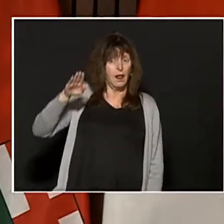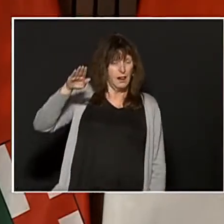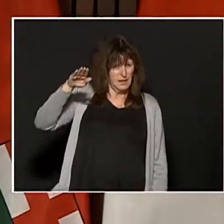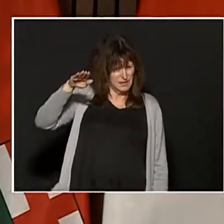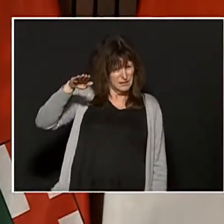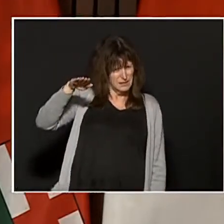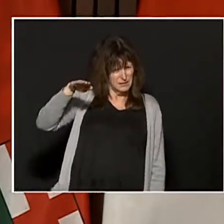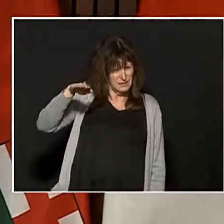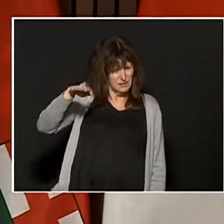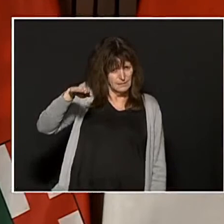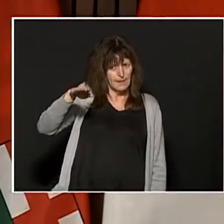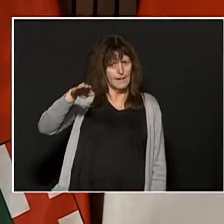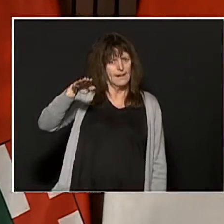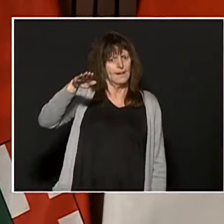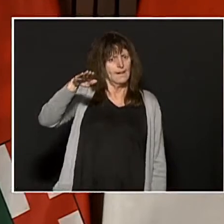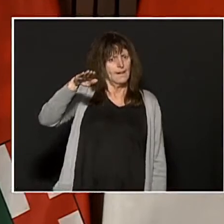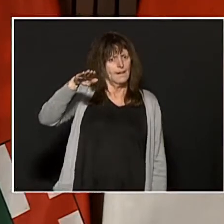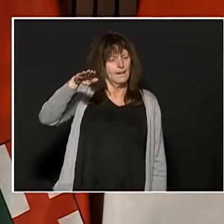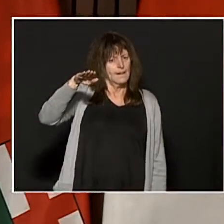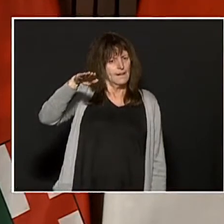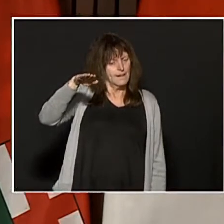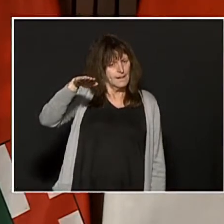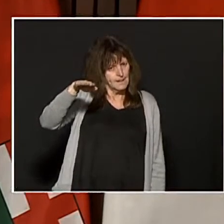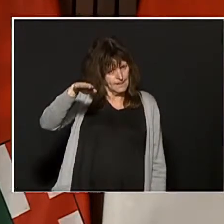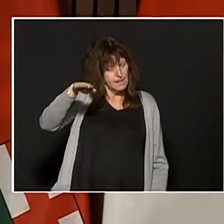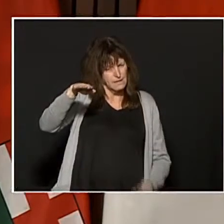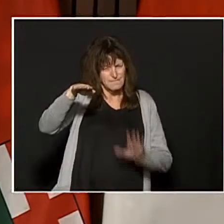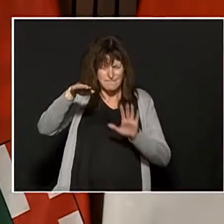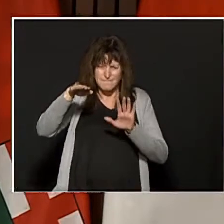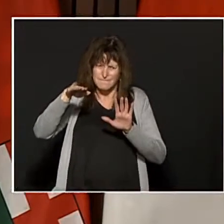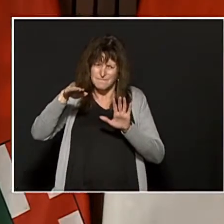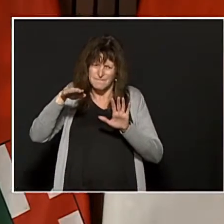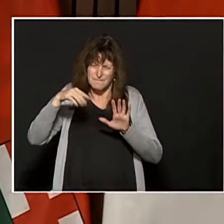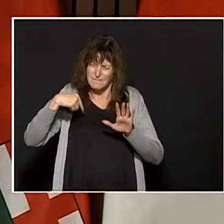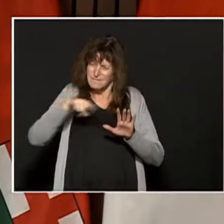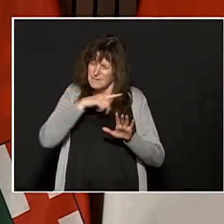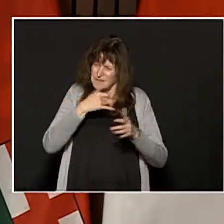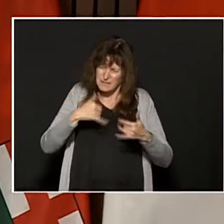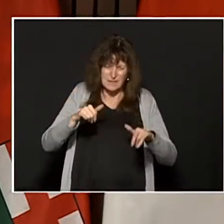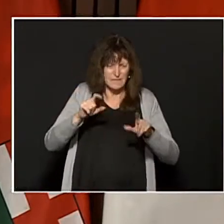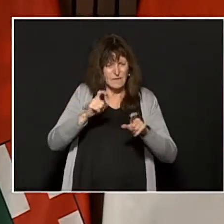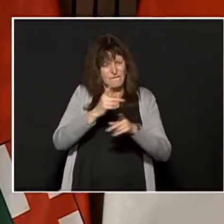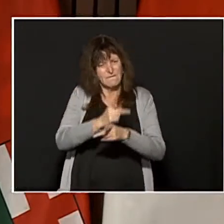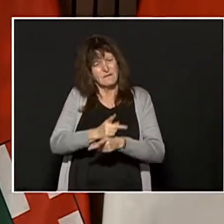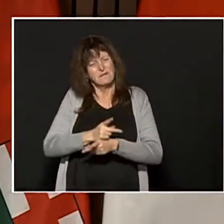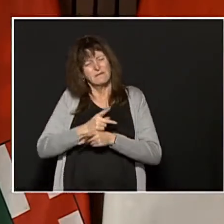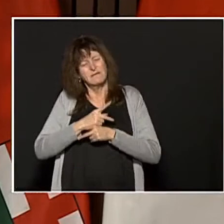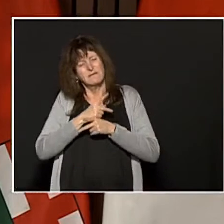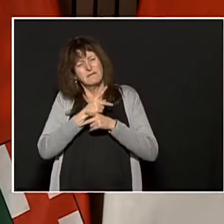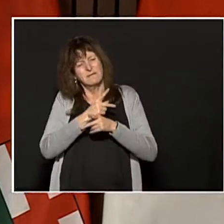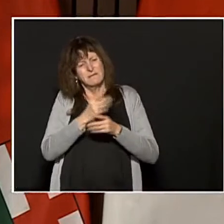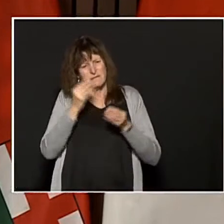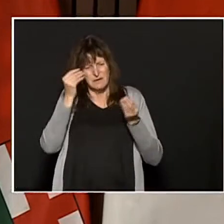so that when we can reopen, when we hit that level where we can think about reopening schools, and then I expect sort of